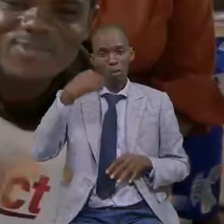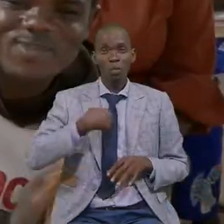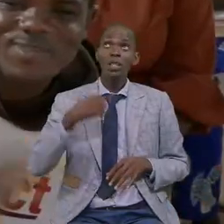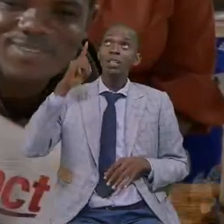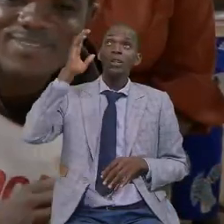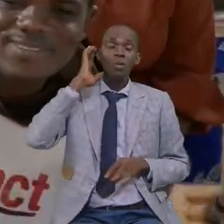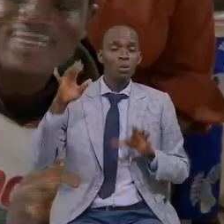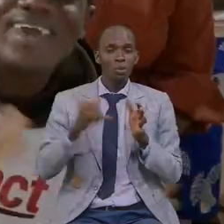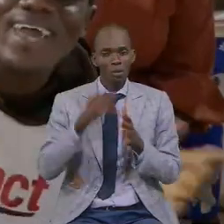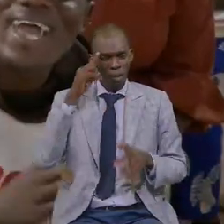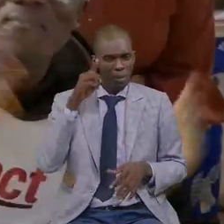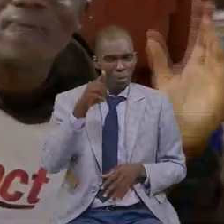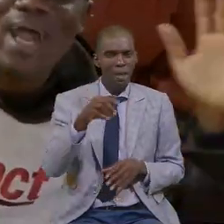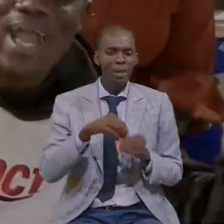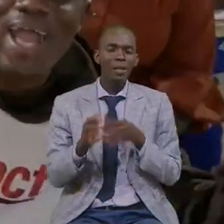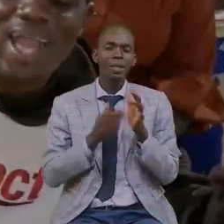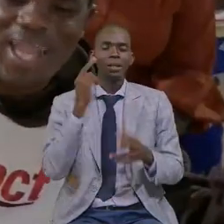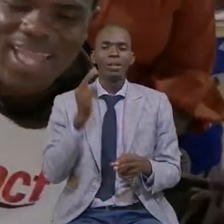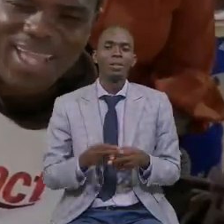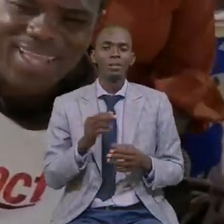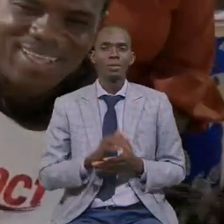do for you.